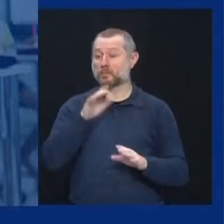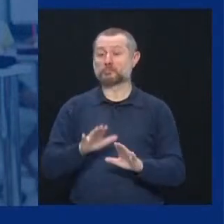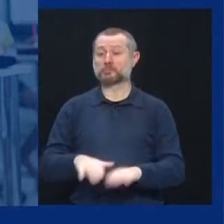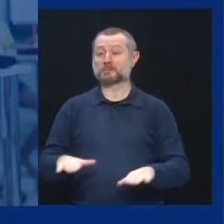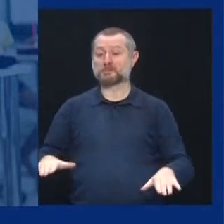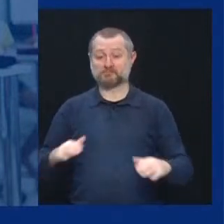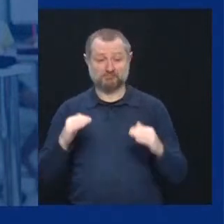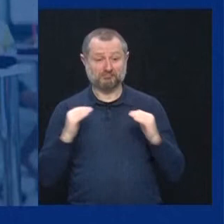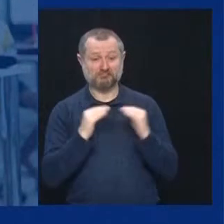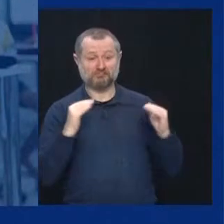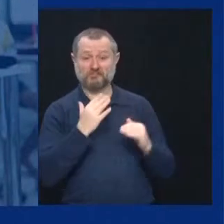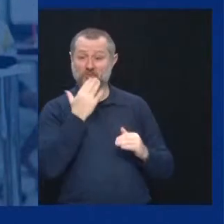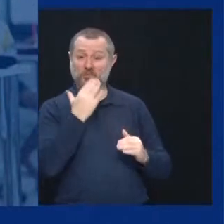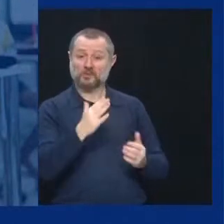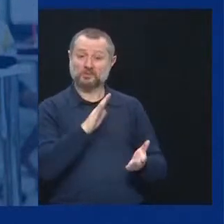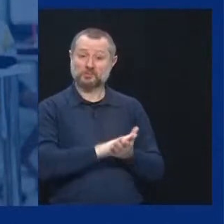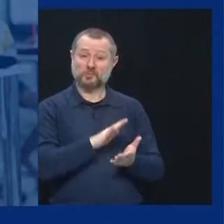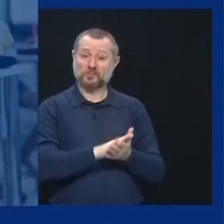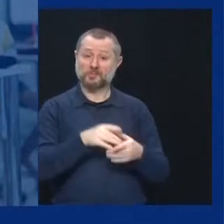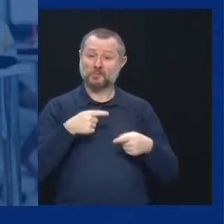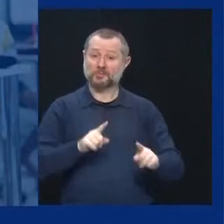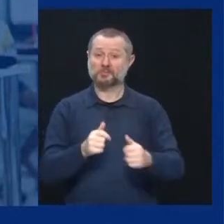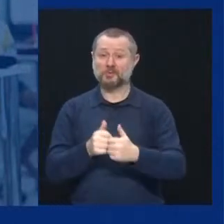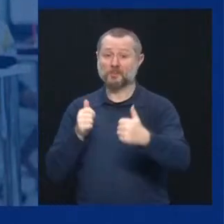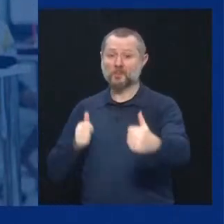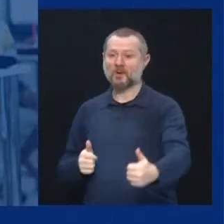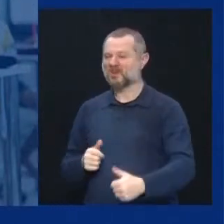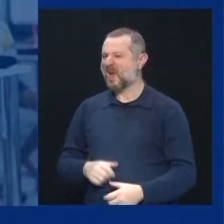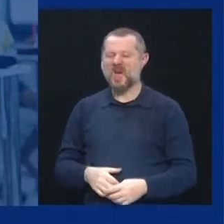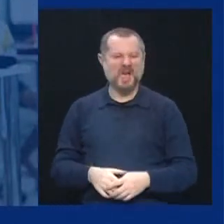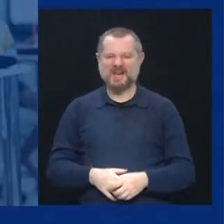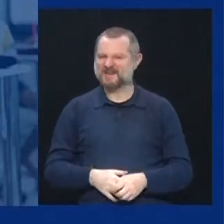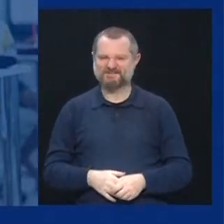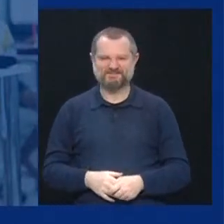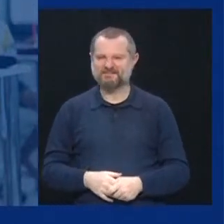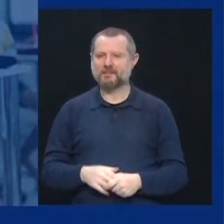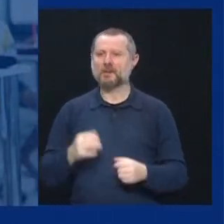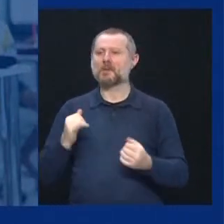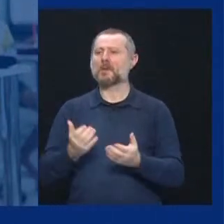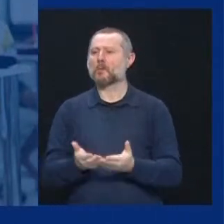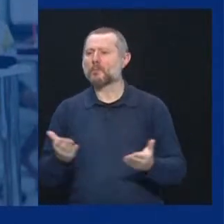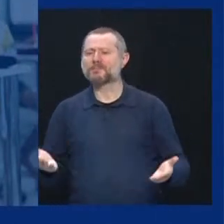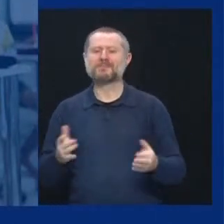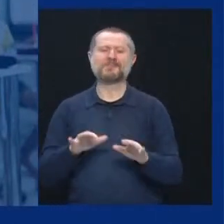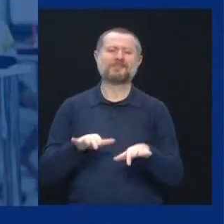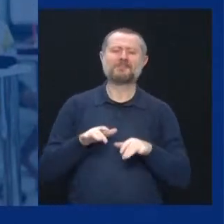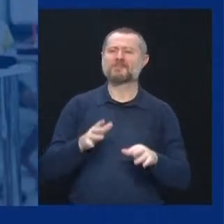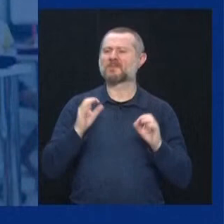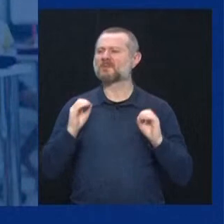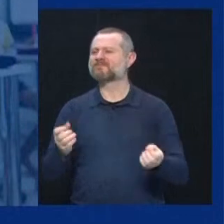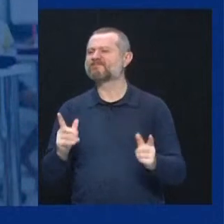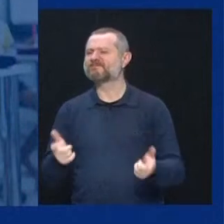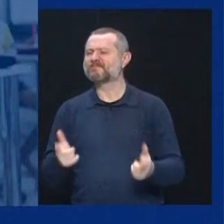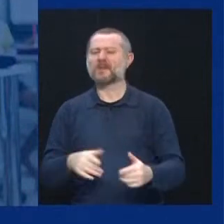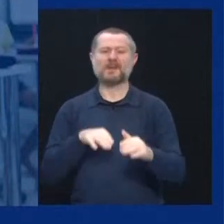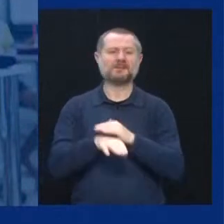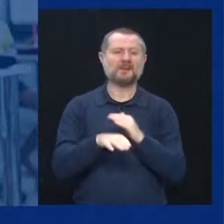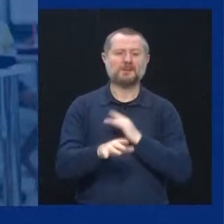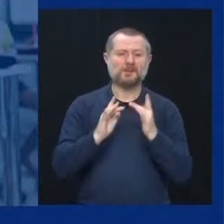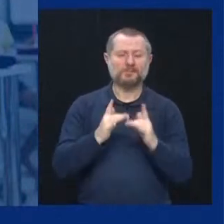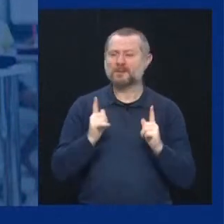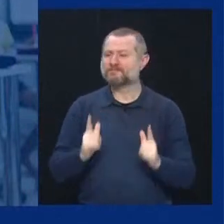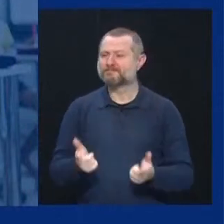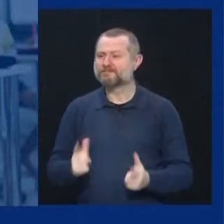do as well in remote learning. They didn't have the equipment, they didn't have the access, they didn't have people to help